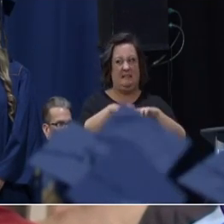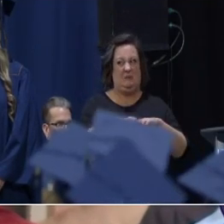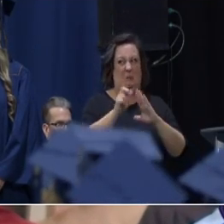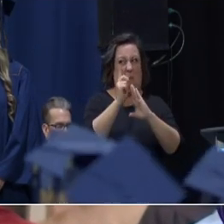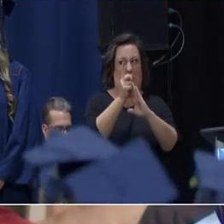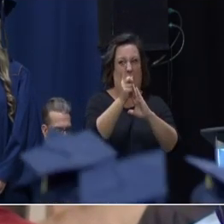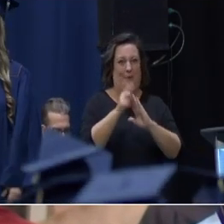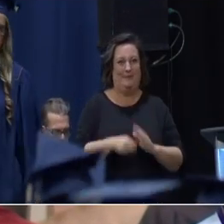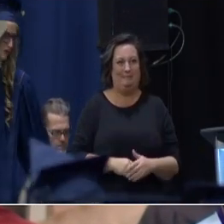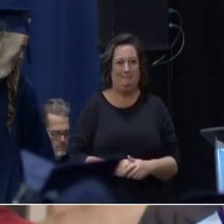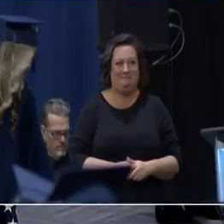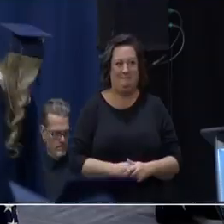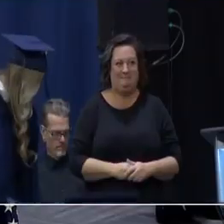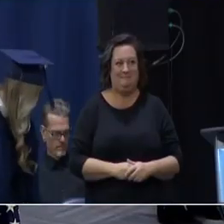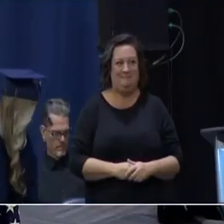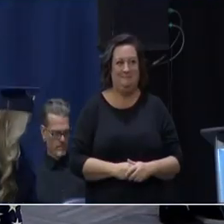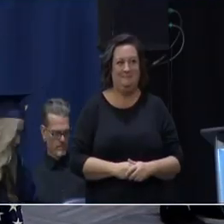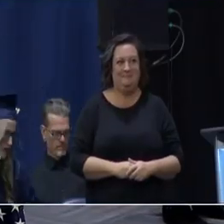moment.